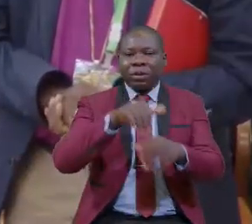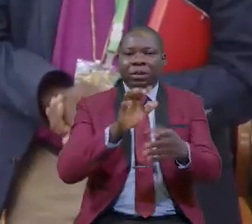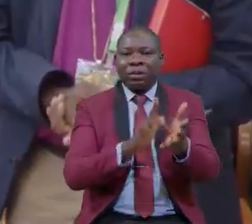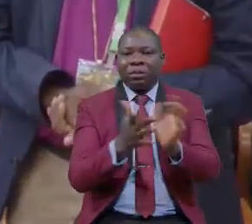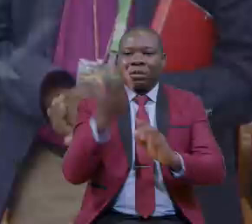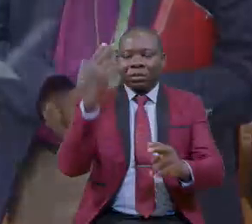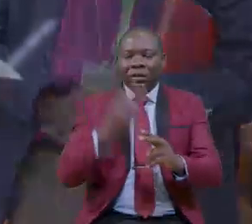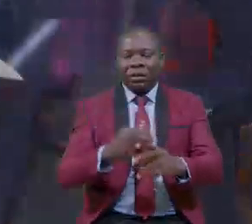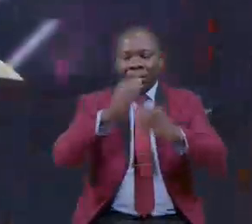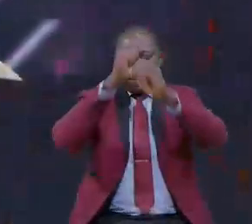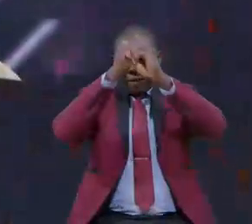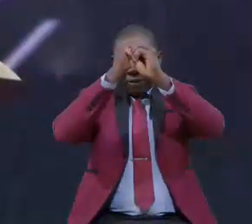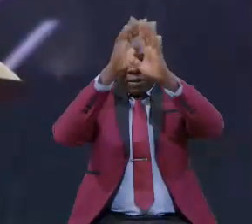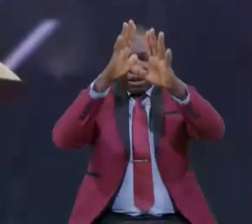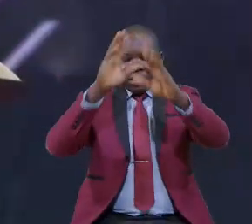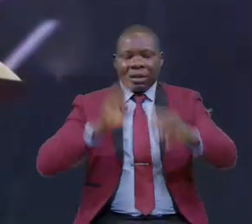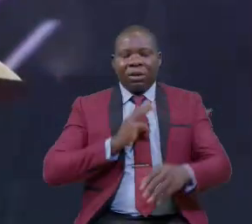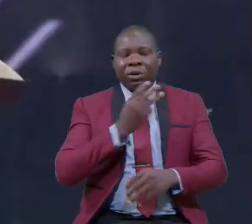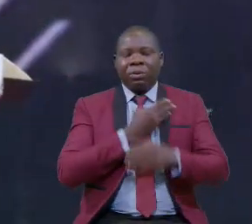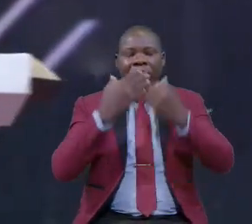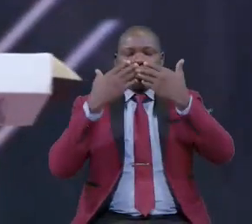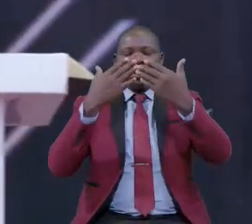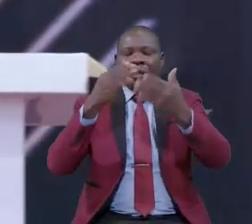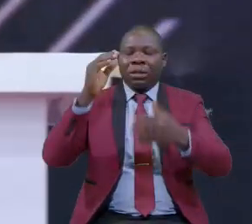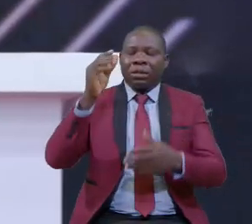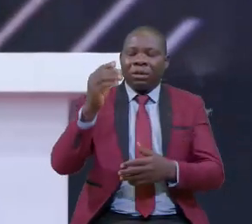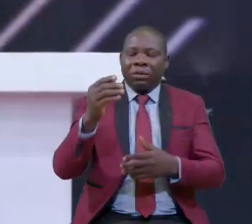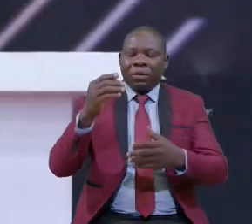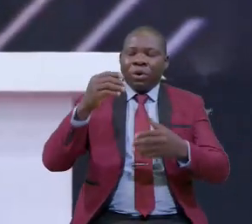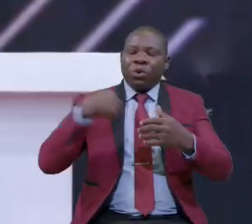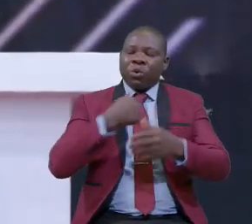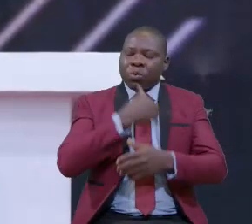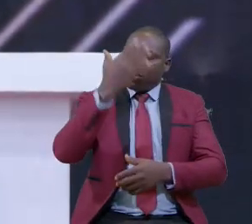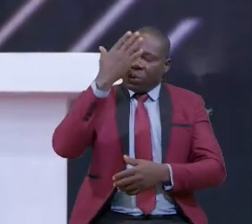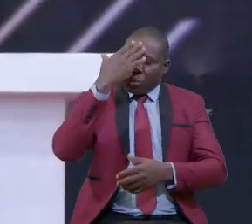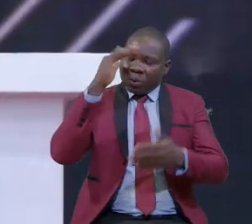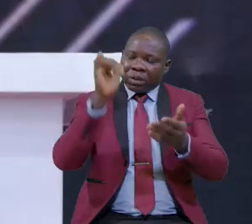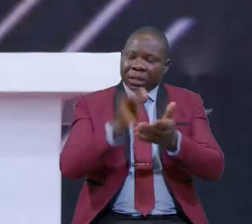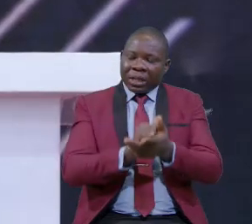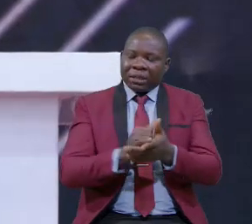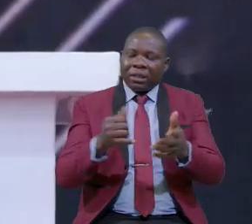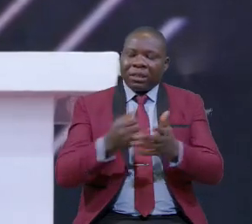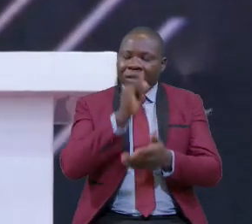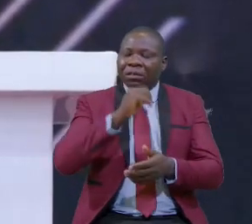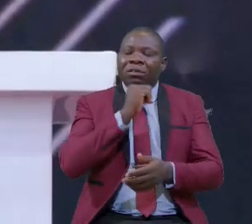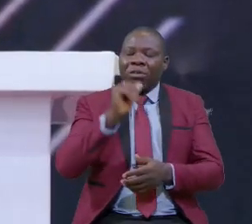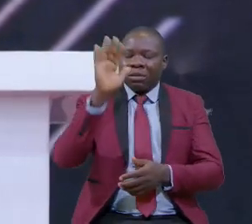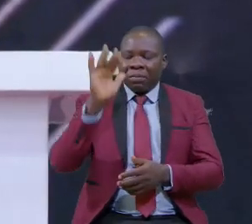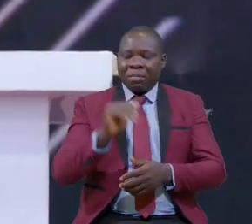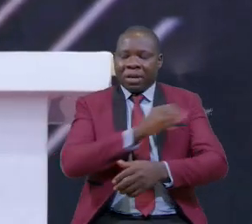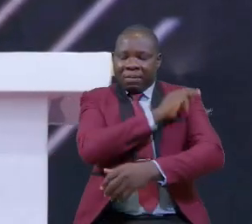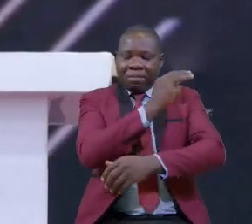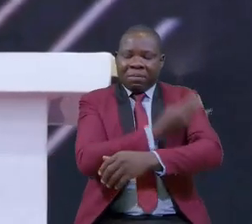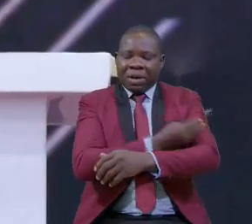Father, we thank you. We know that it is not by might, by power,